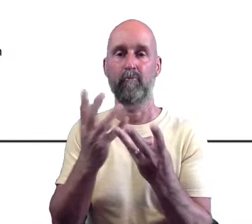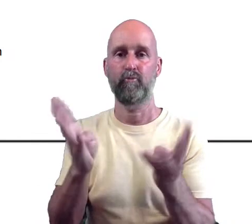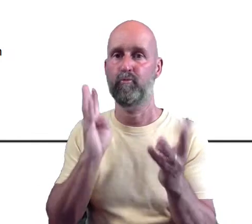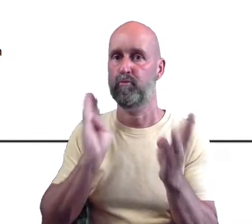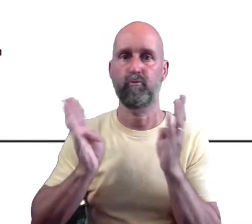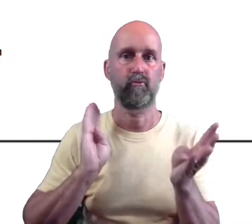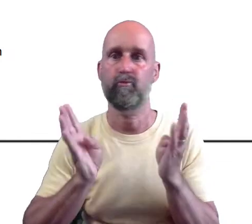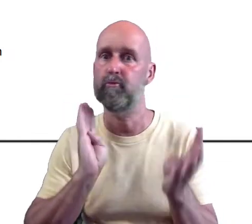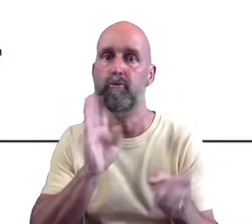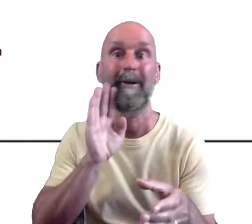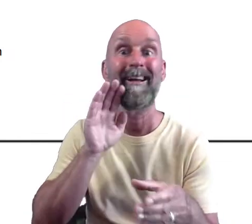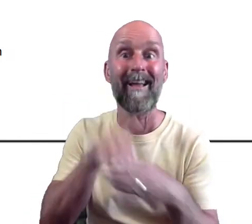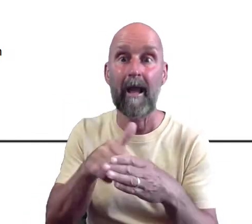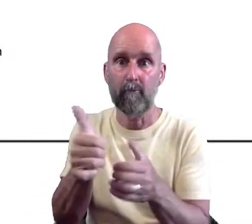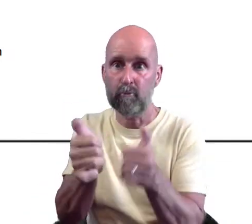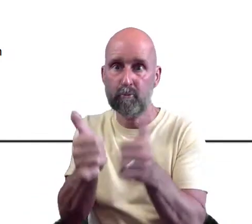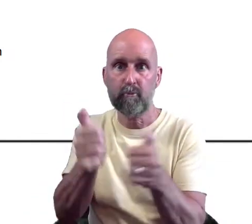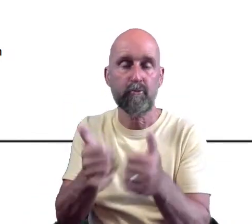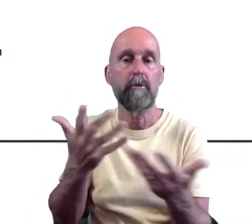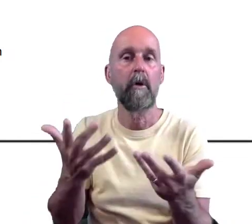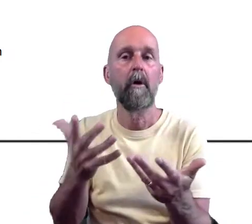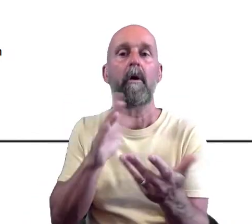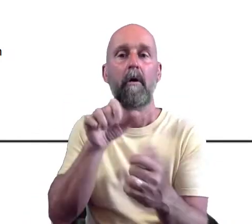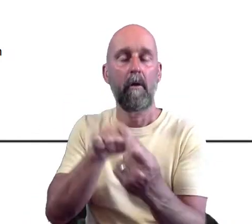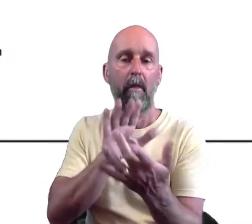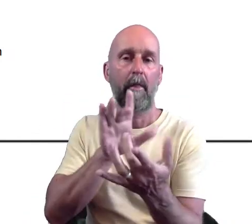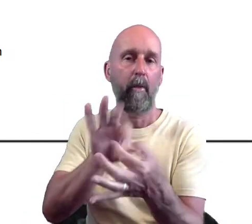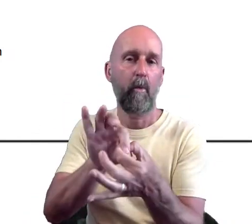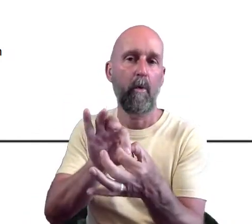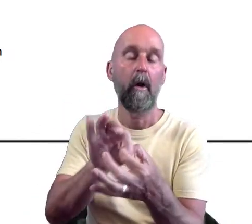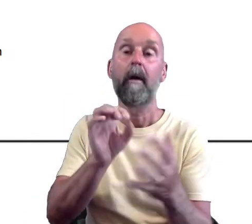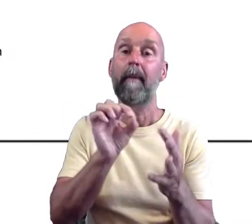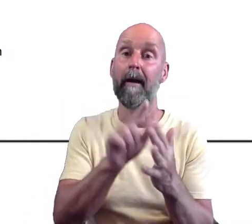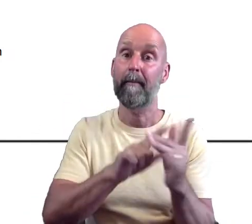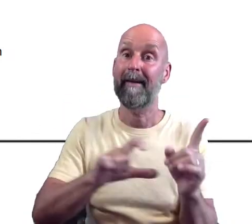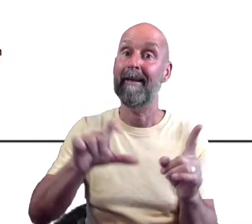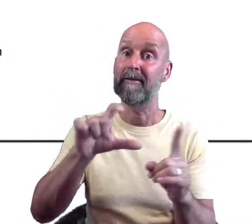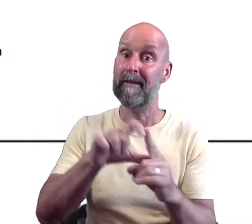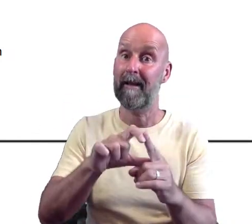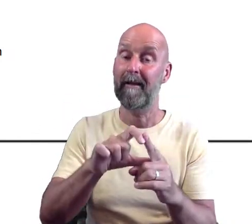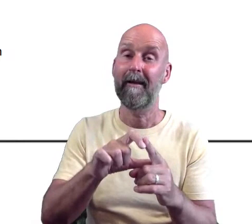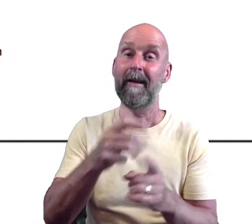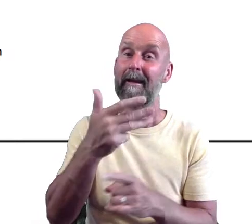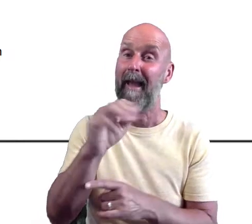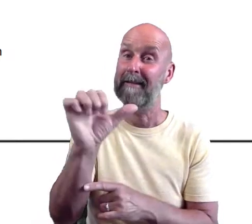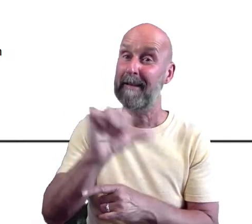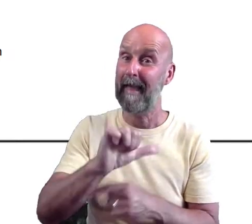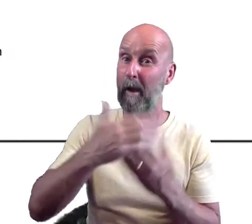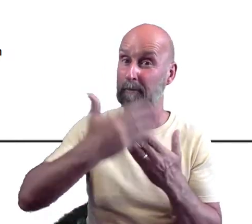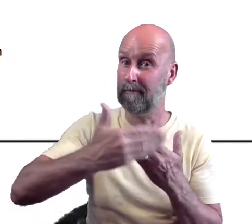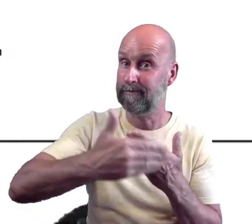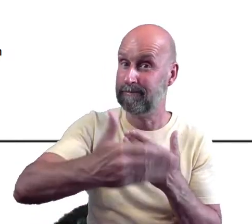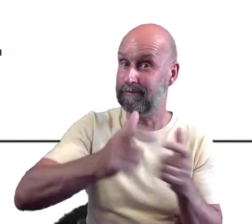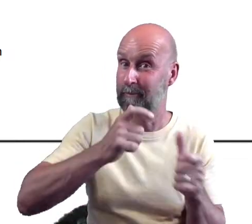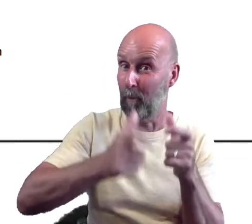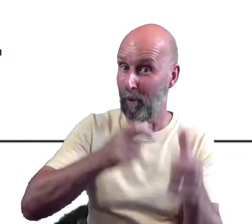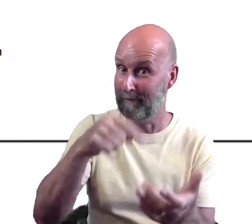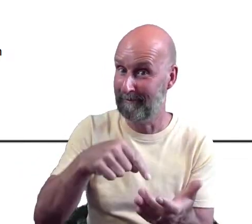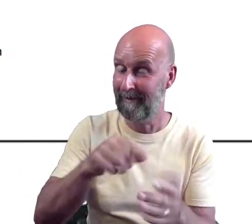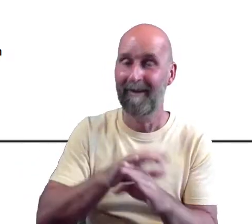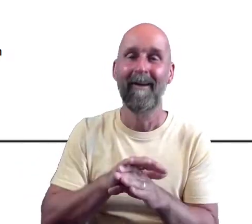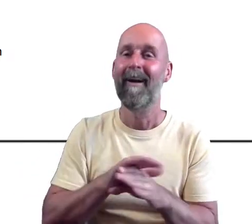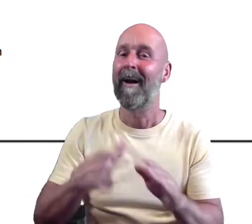the gameplay via media interfaces. This is my PhD thesis. It's like 90,000 words long. I'm not going to talk in that much detail